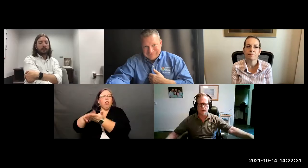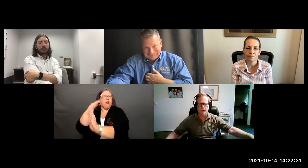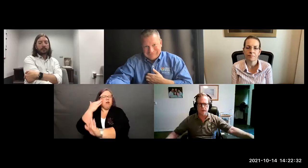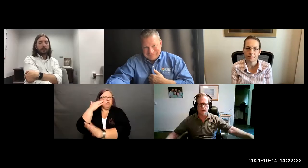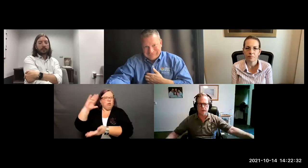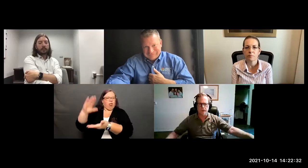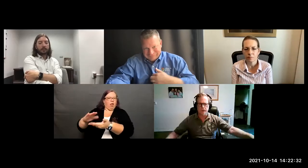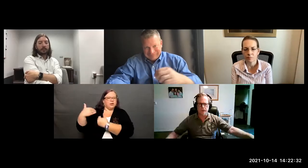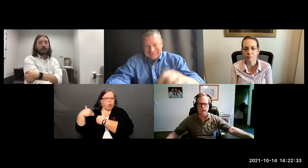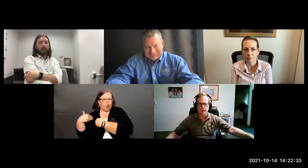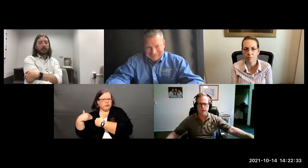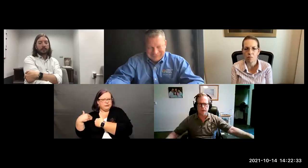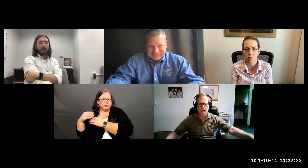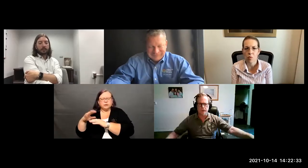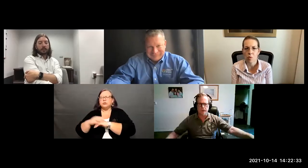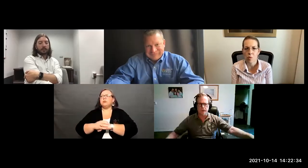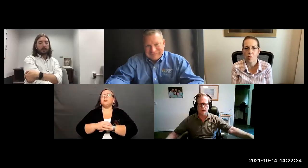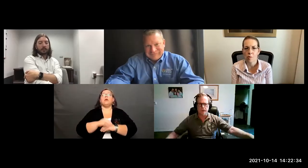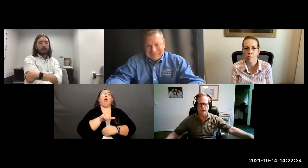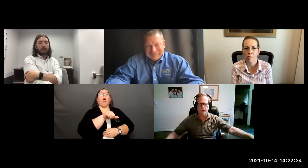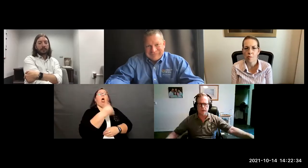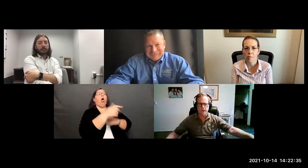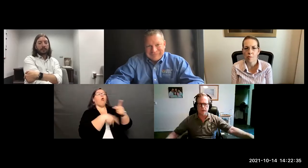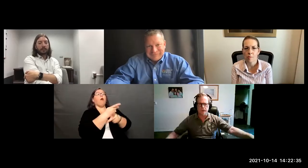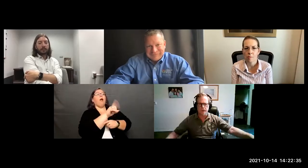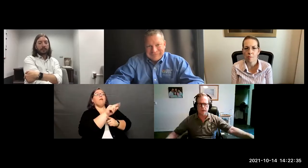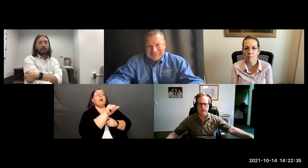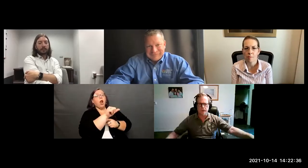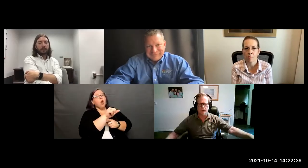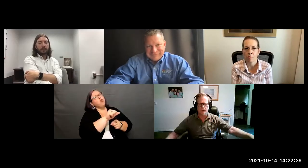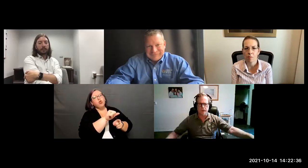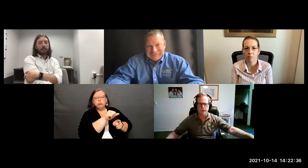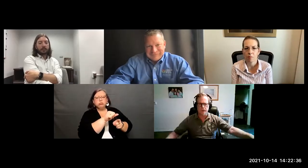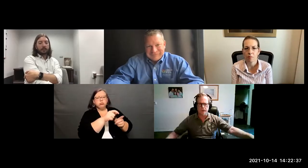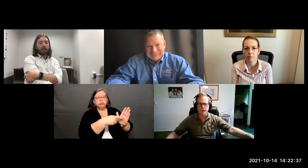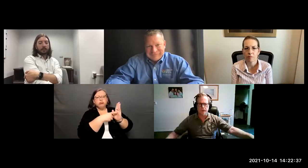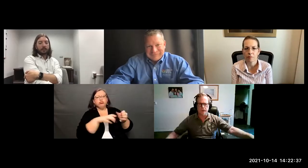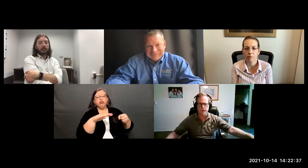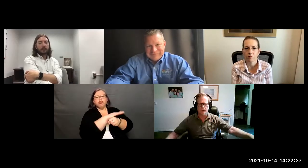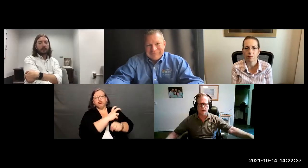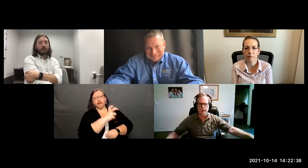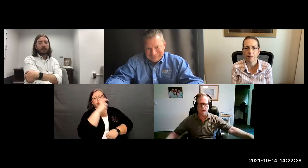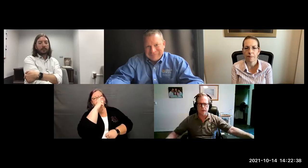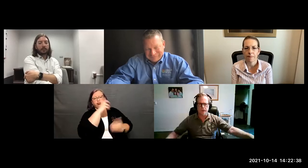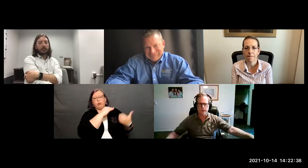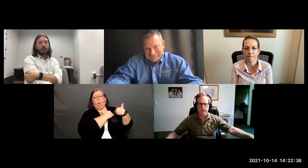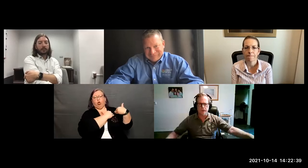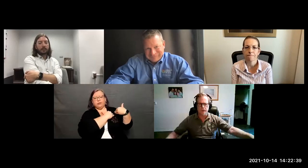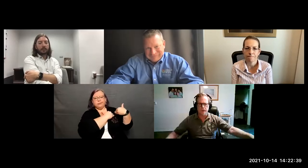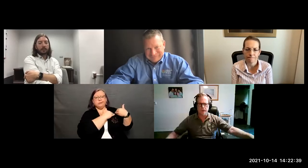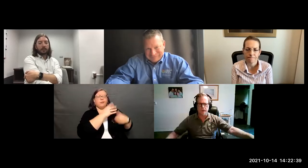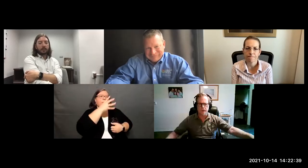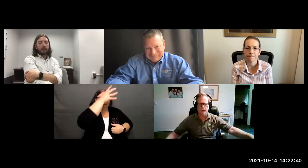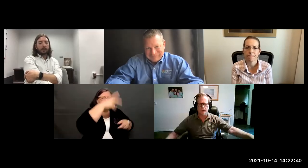the full burden that a regular research project would have to undertake, like individual parent